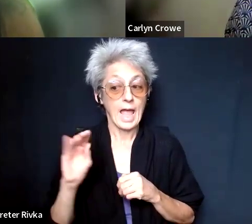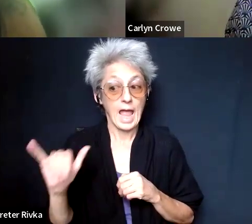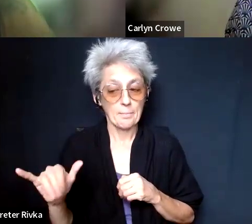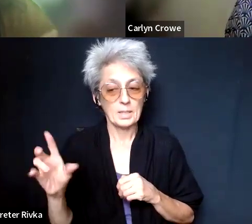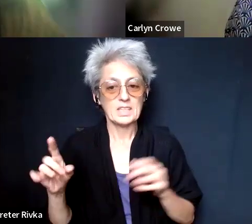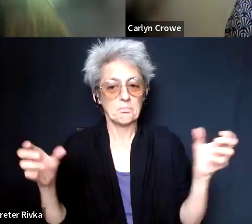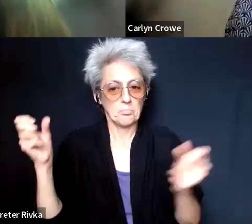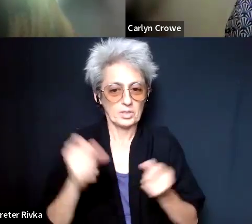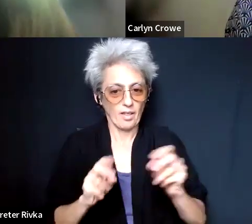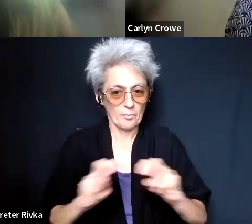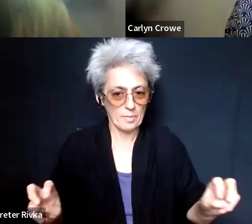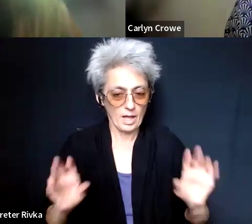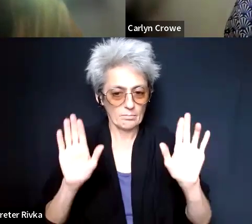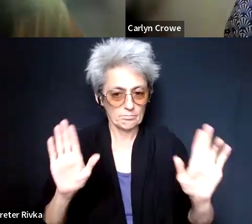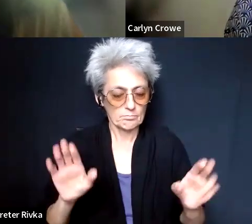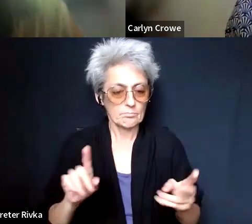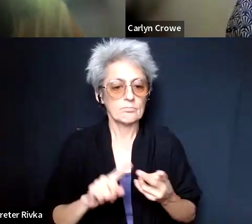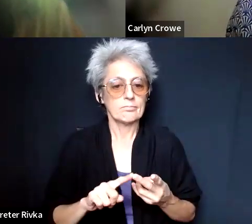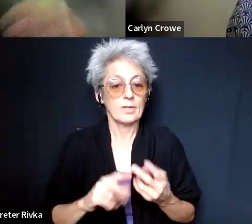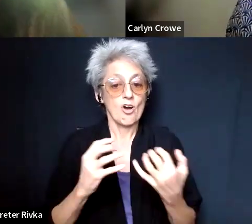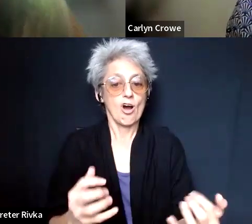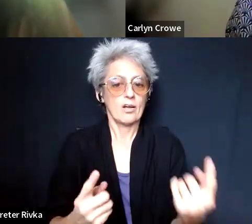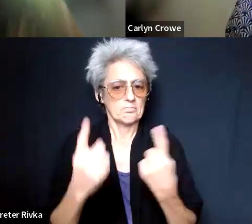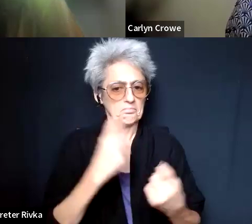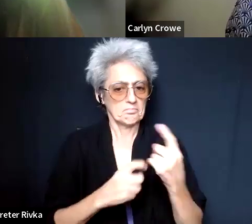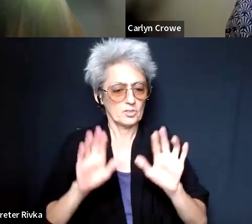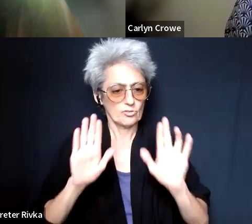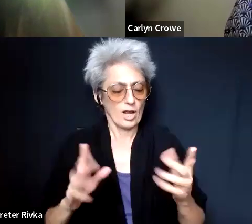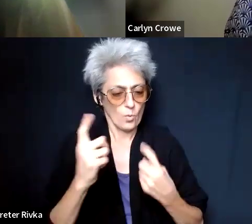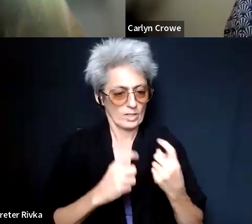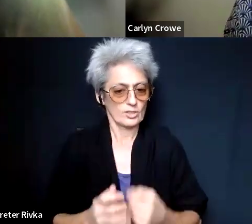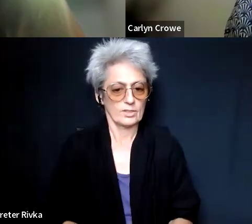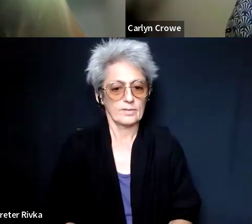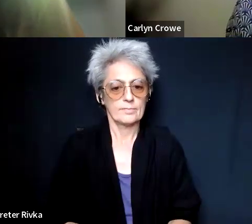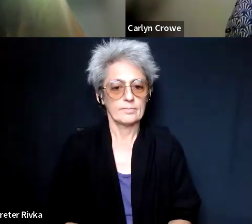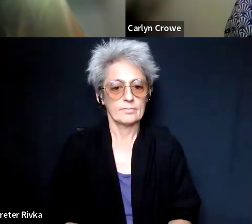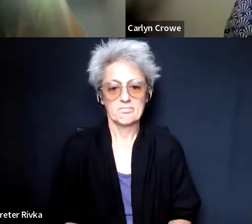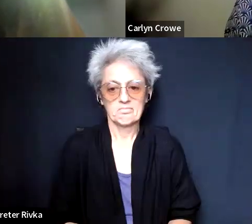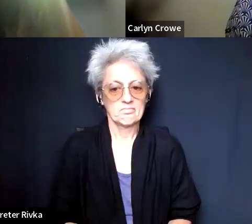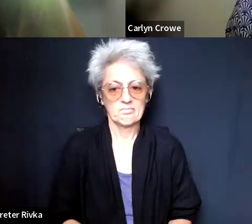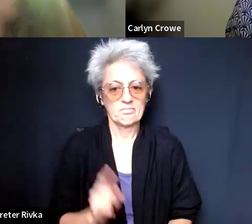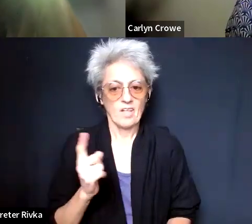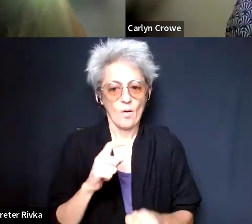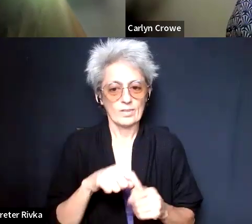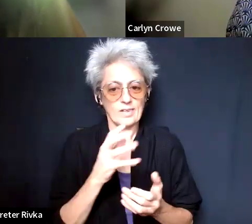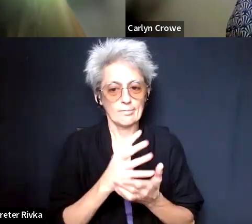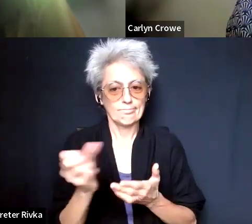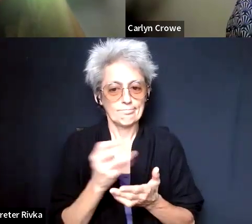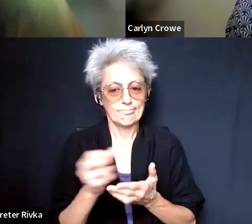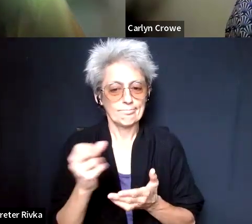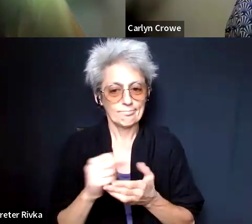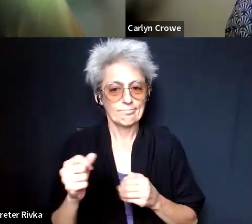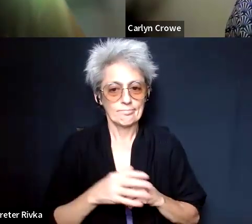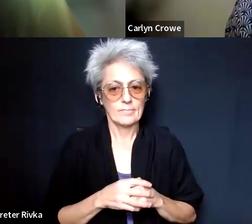we had great questions from the audience for that. We never have enough time for that one. I think